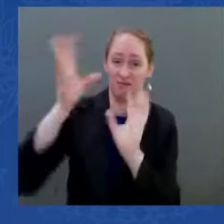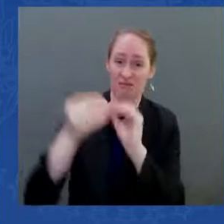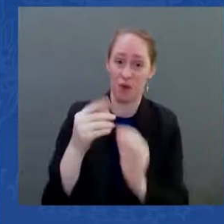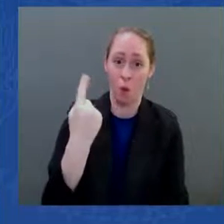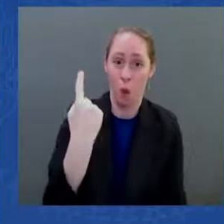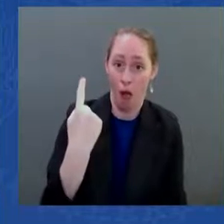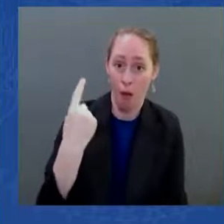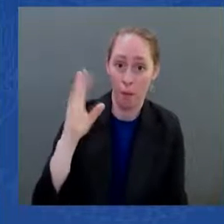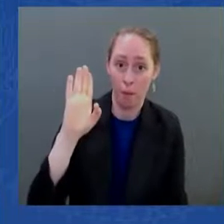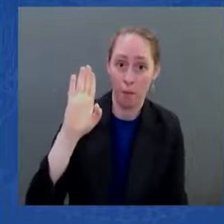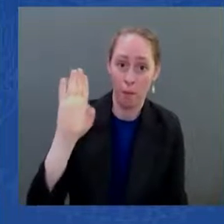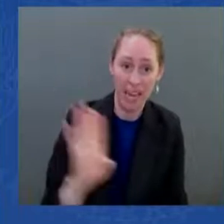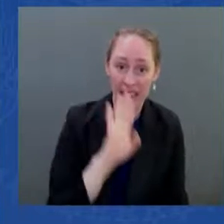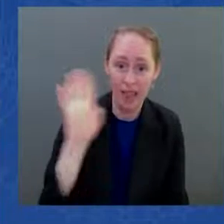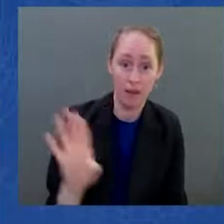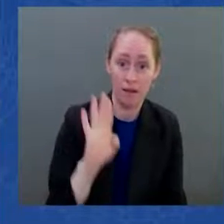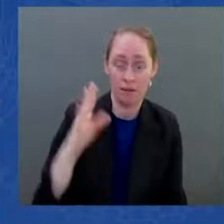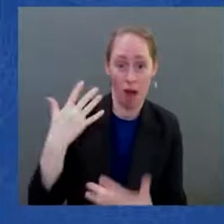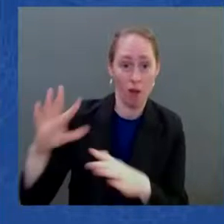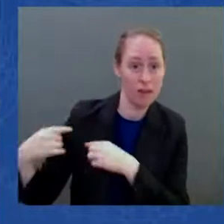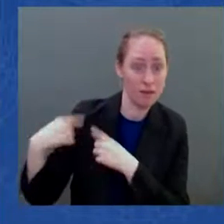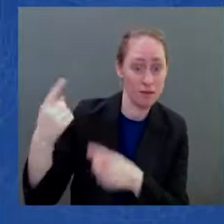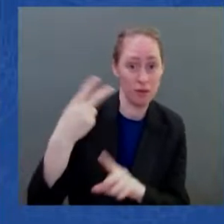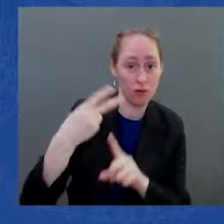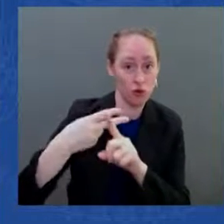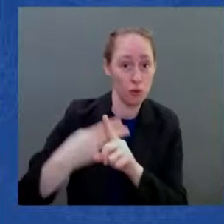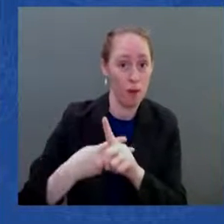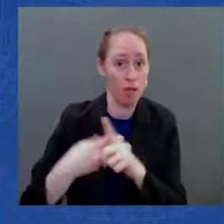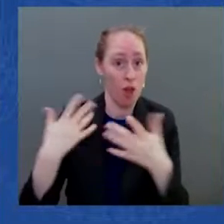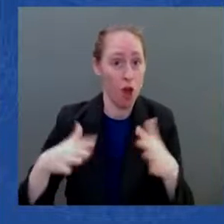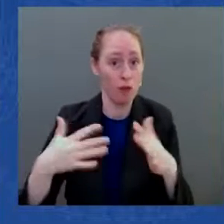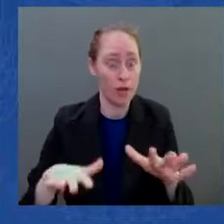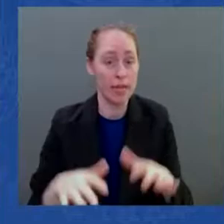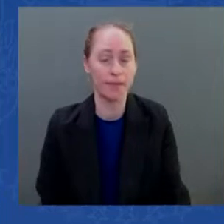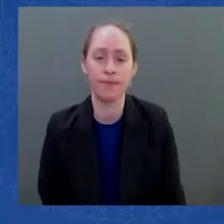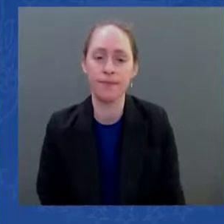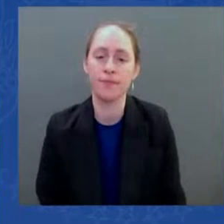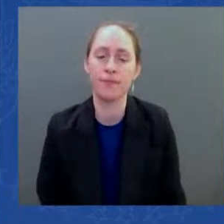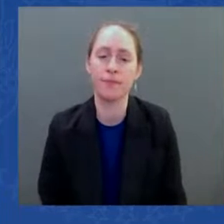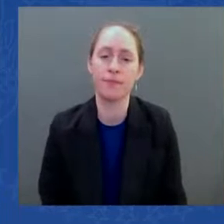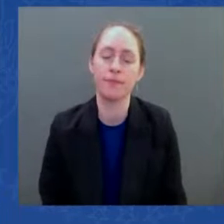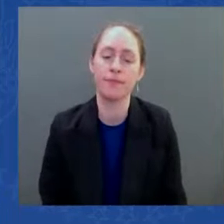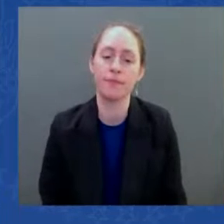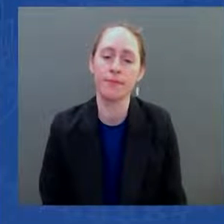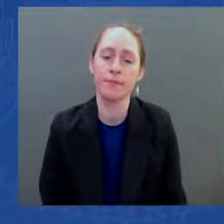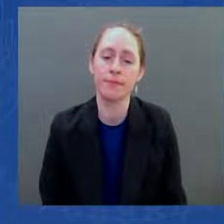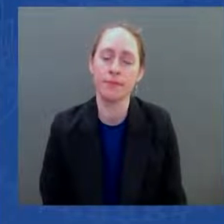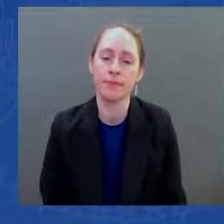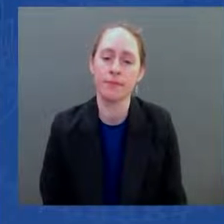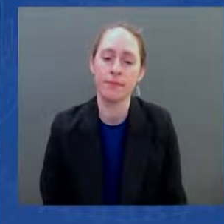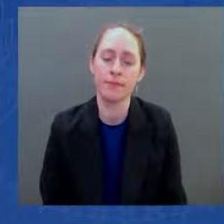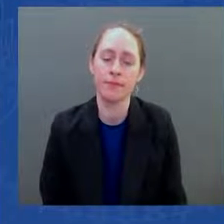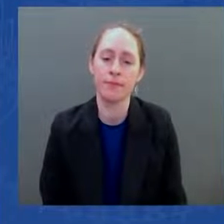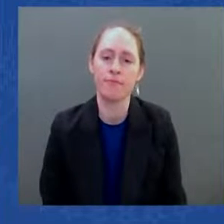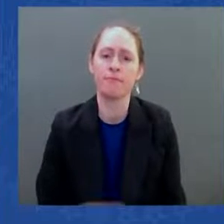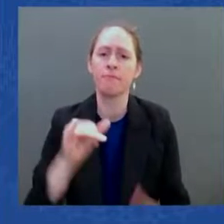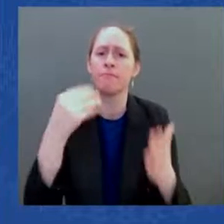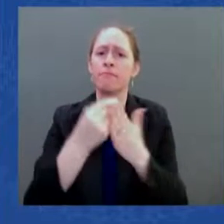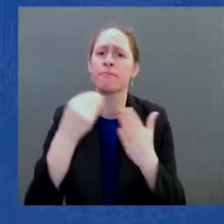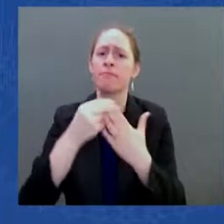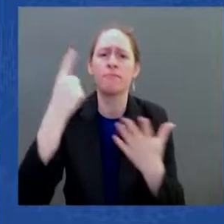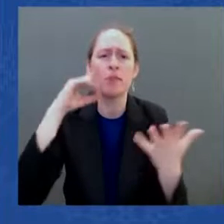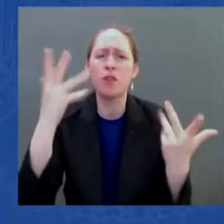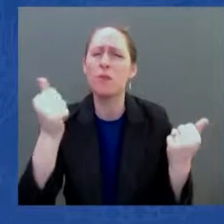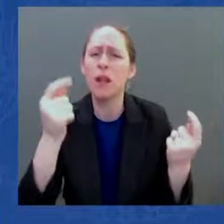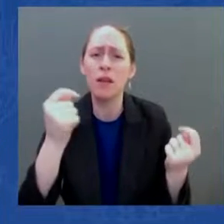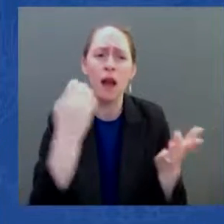This is money the government can help use to stabilize their economy, to support communities that have been devastated by the Russian onslaught, and